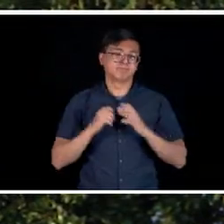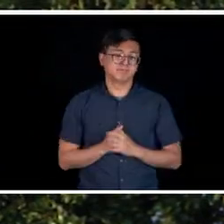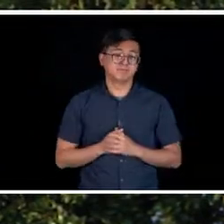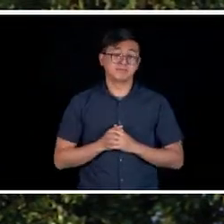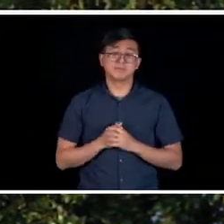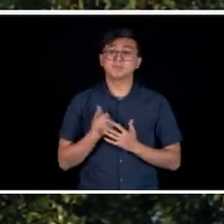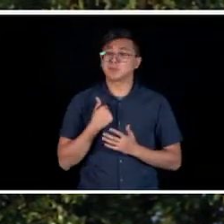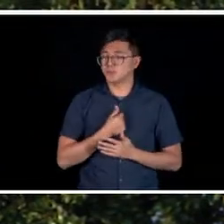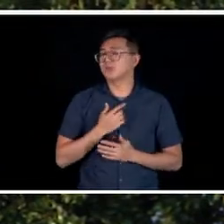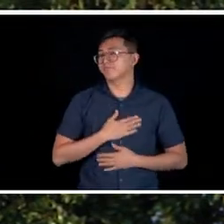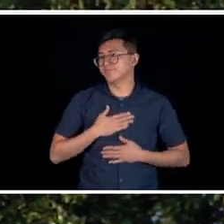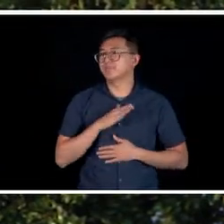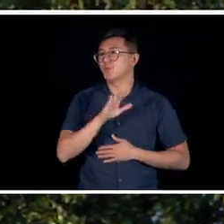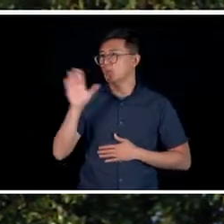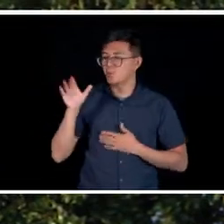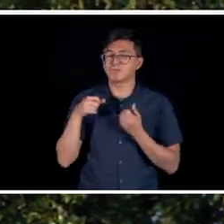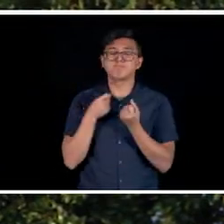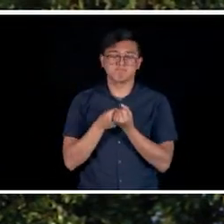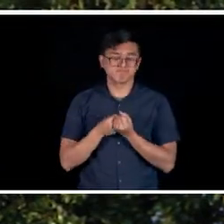appreciate your support.